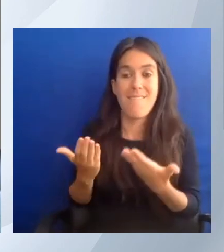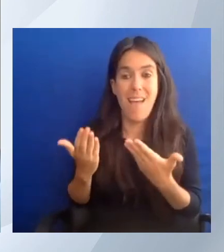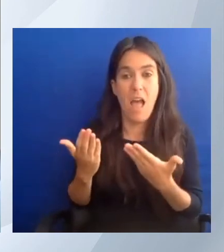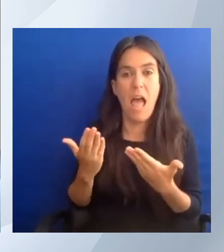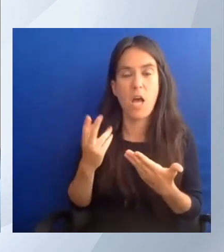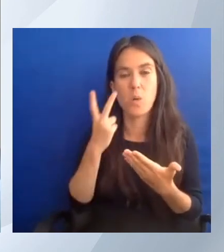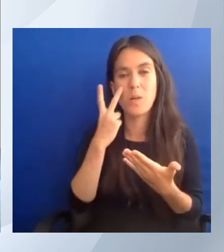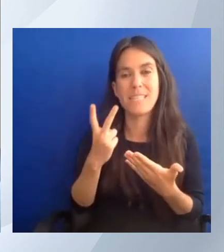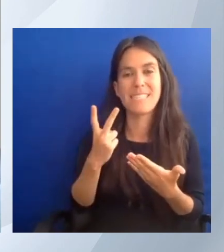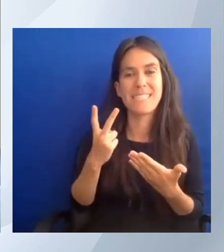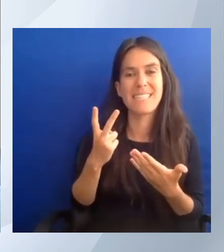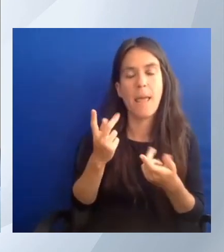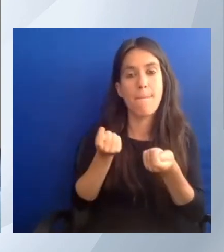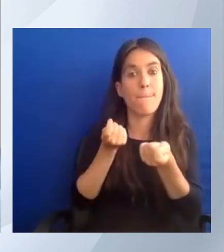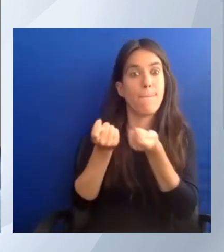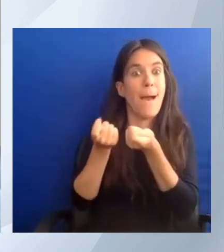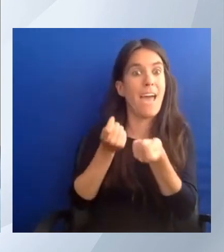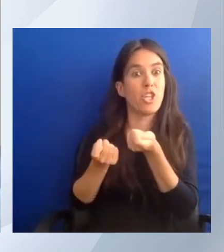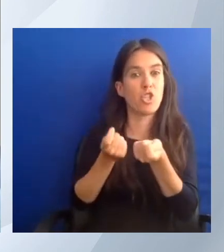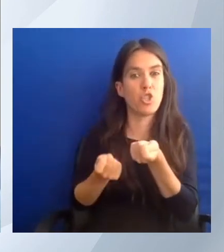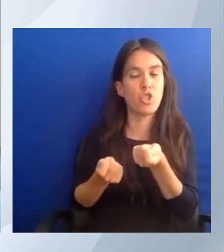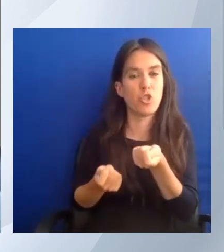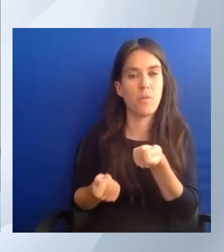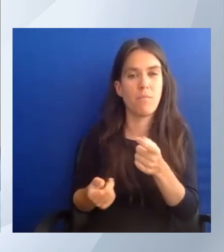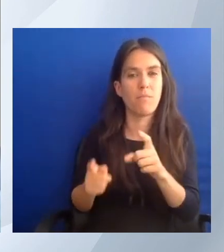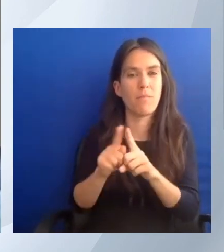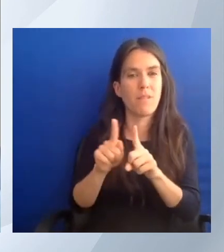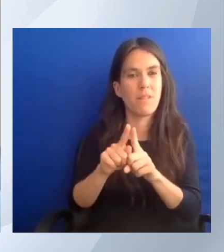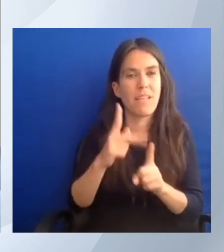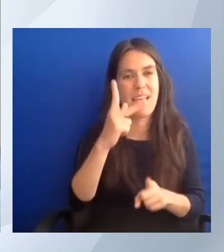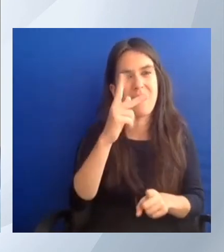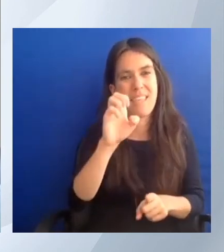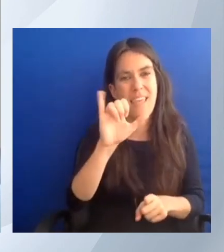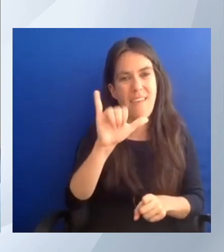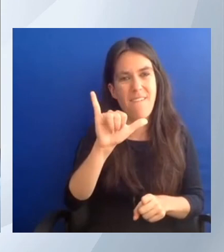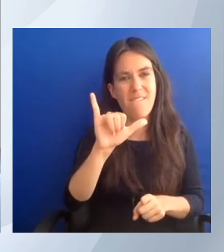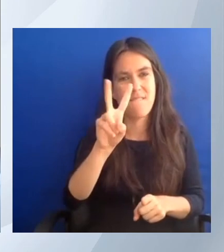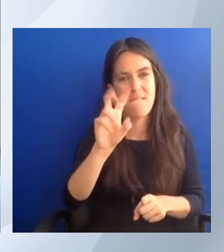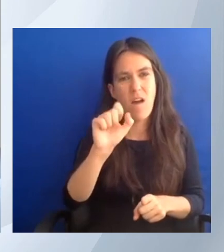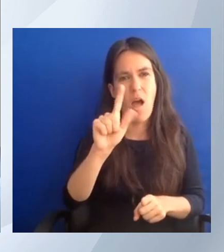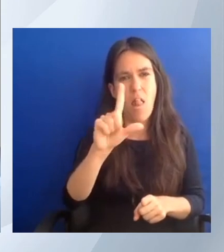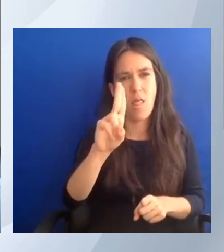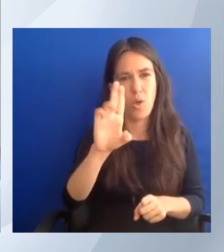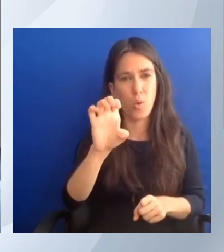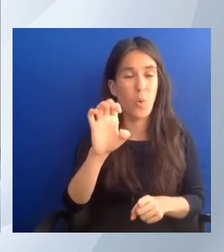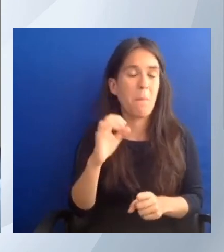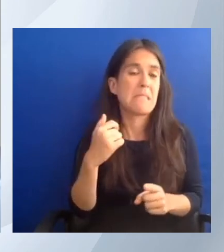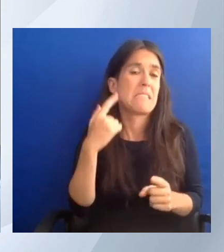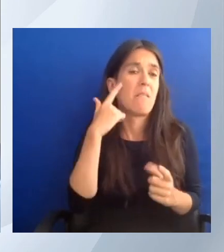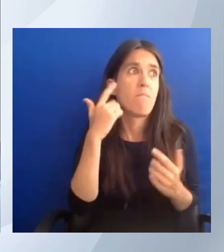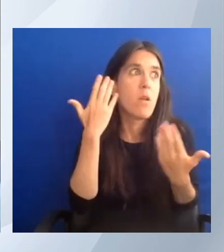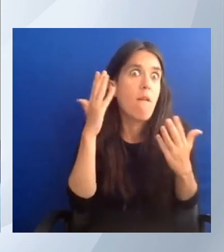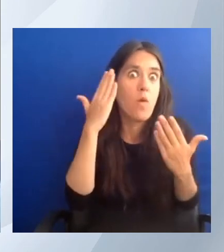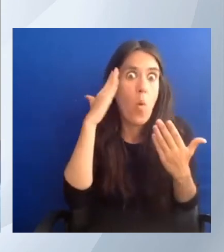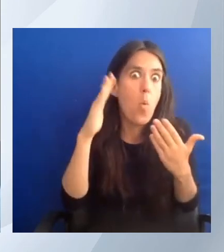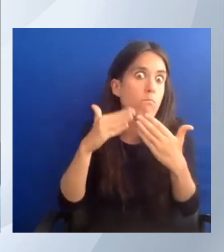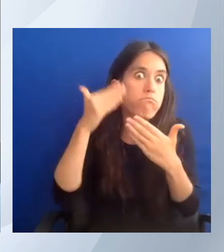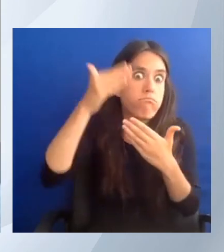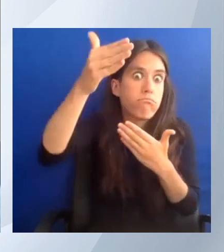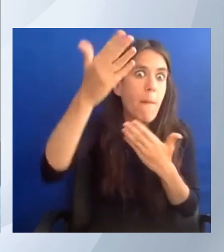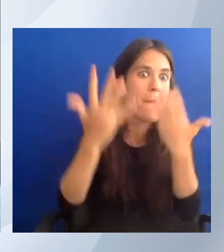the state management is provided as key value pair. But you never know, in future you might have more scenarios.